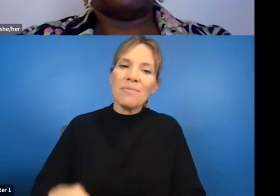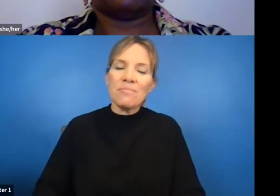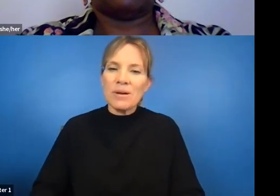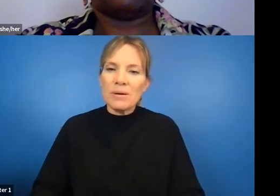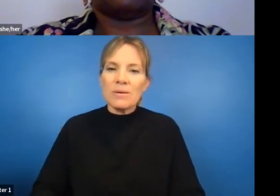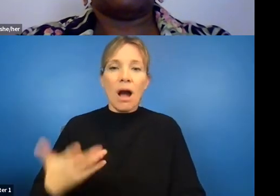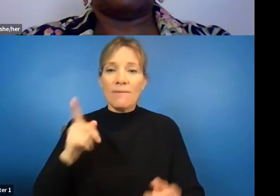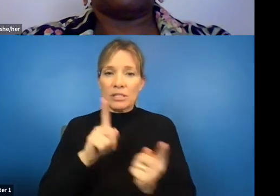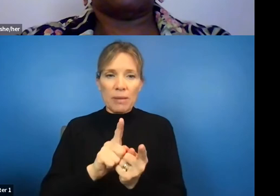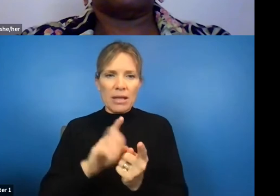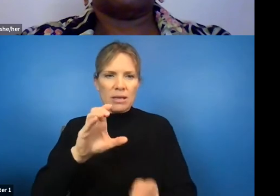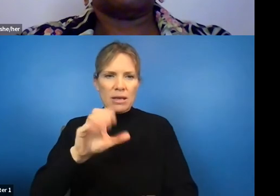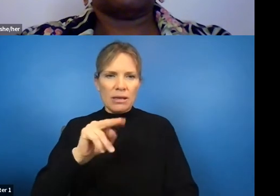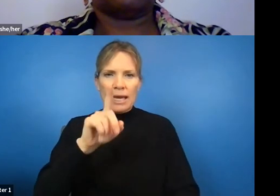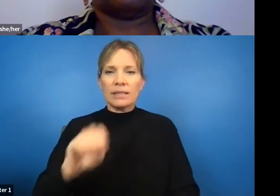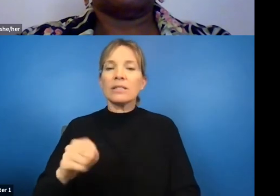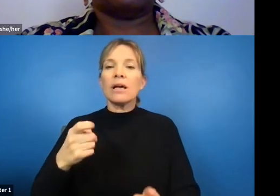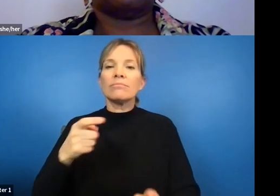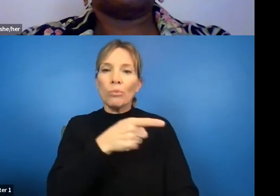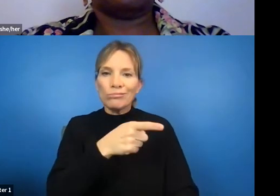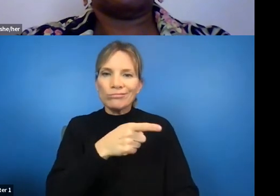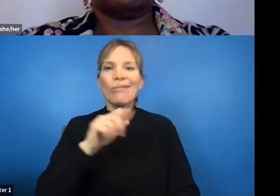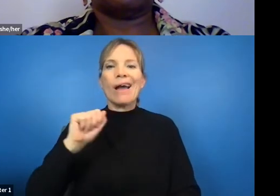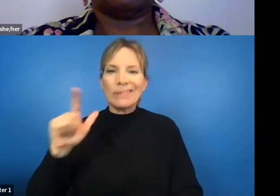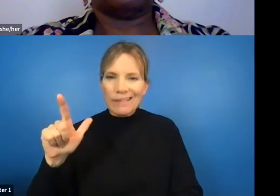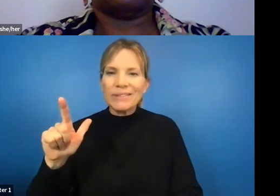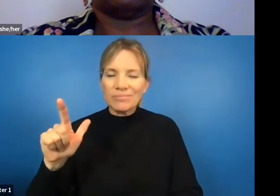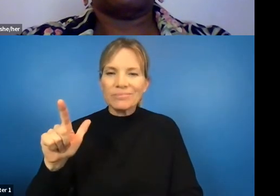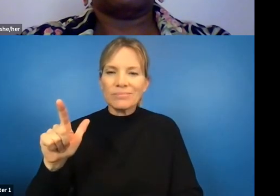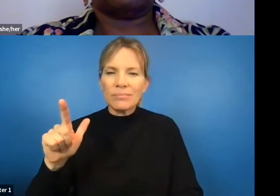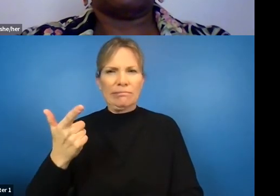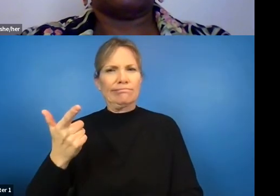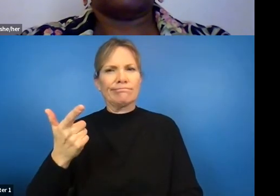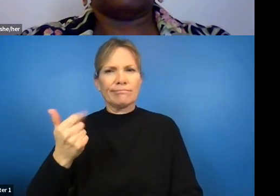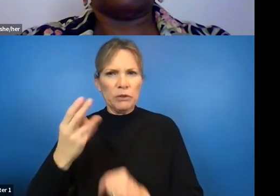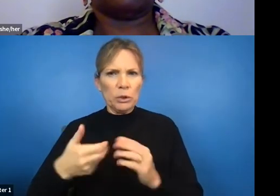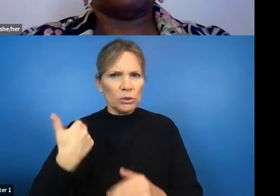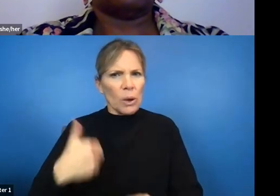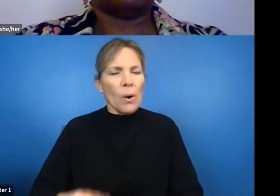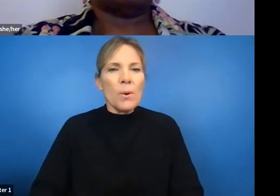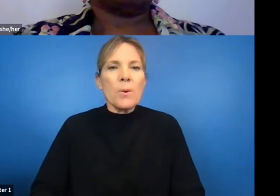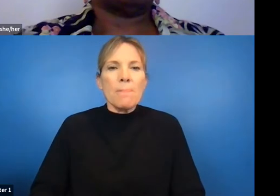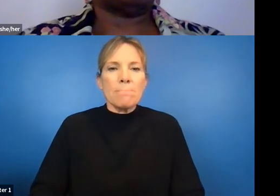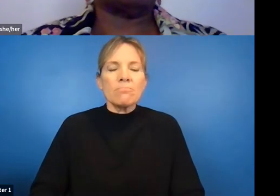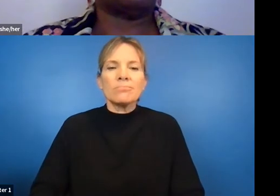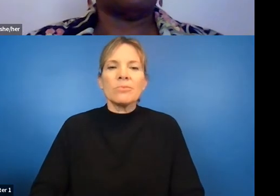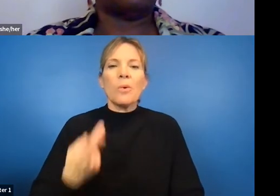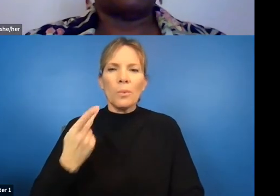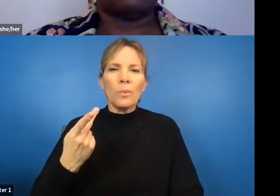I met Candace in Access Living a few years ago. We